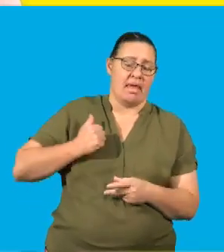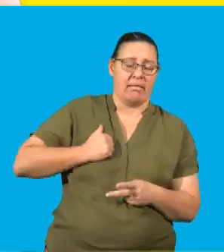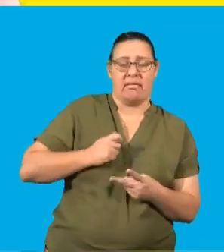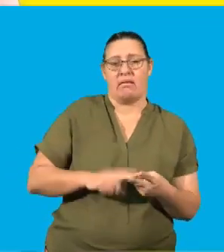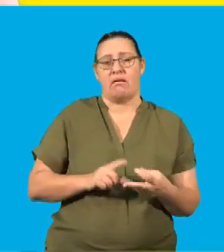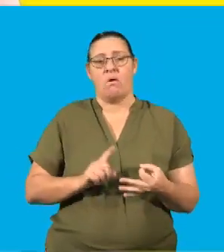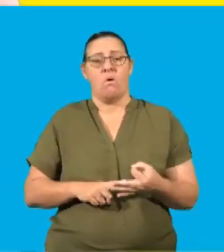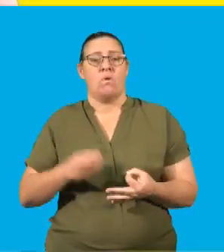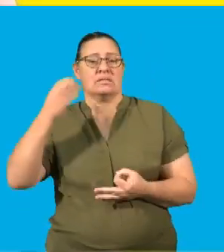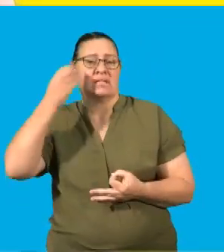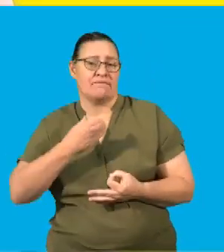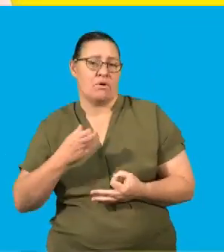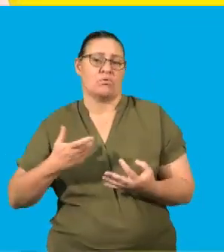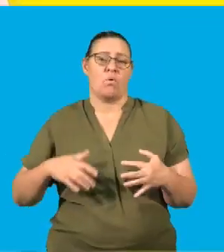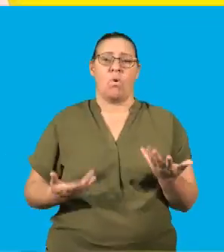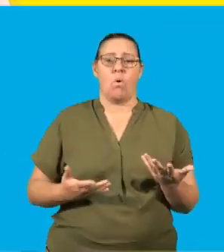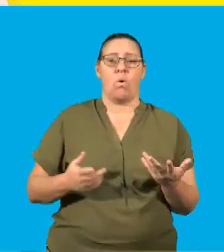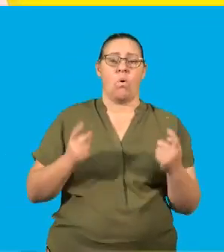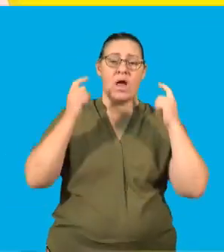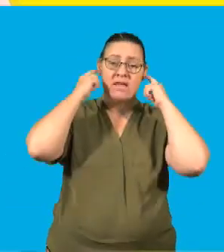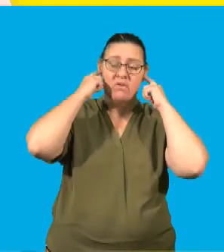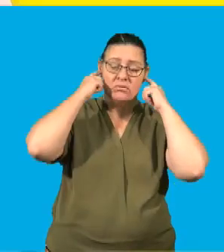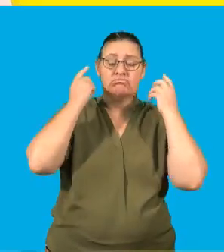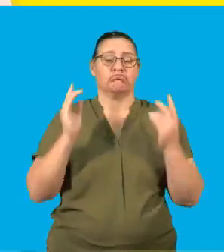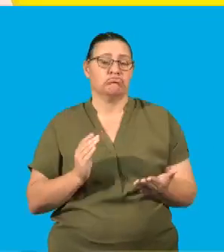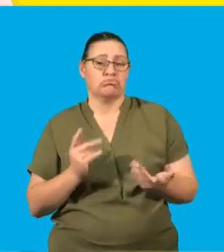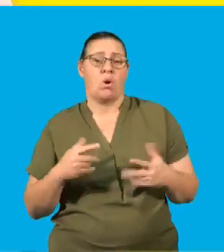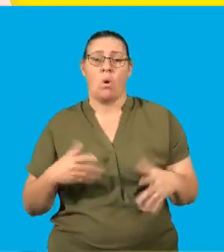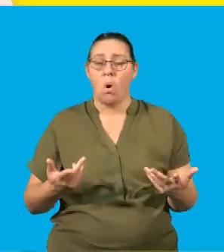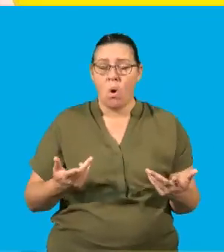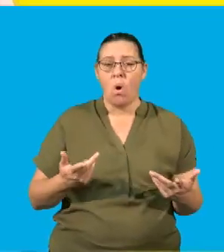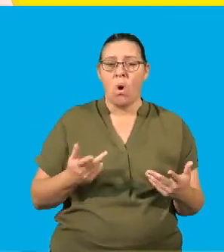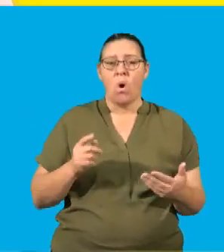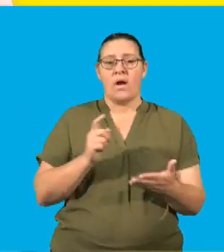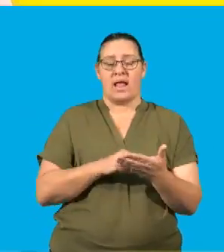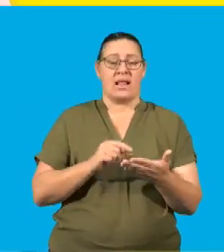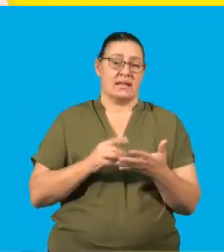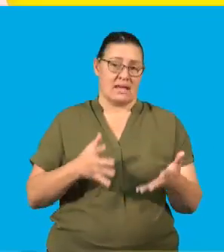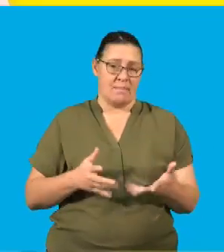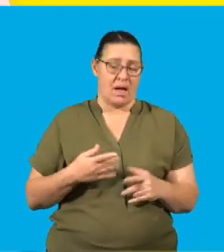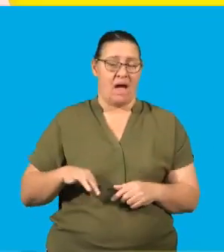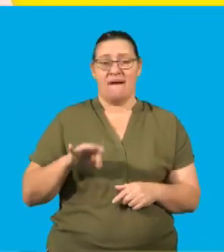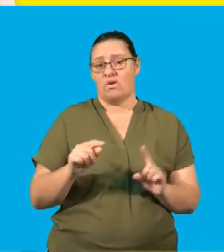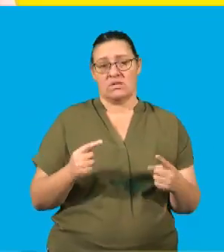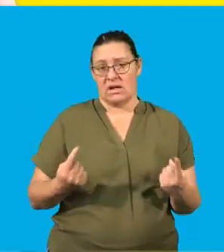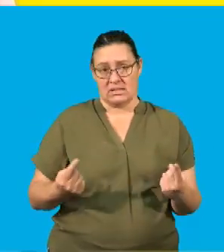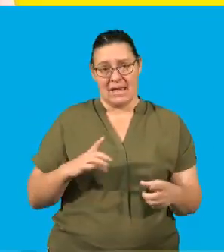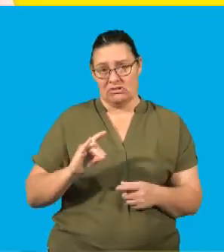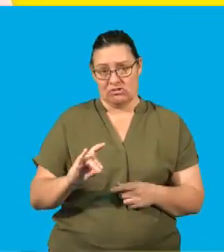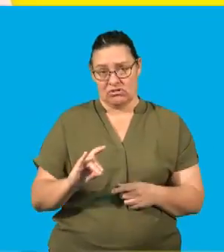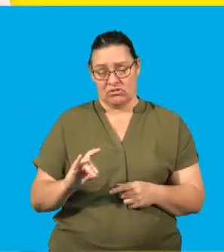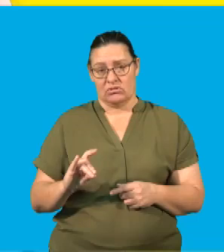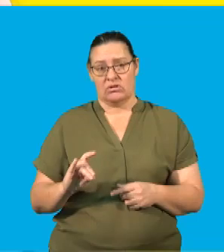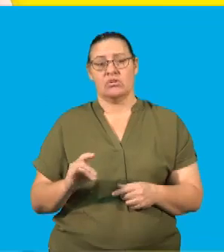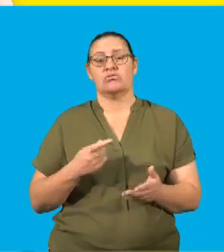a handbag, or to buy a cell phone, or maybe you want earphones, or maybe you want to buy yourself a calculator, but you cannot afford